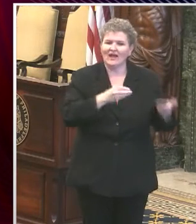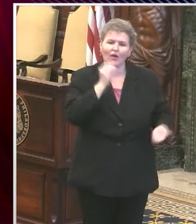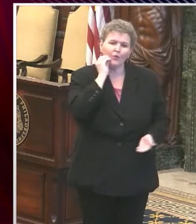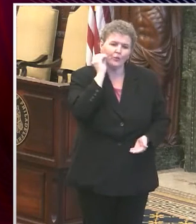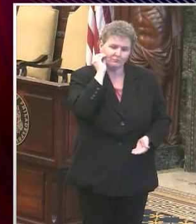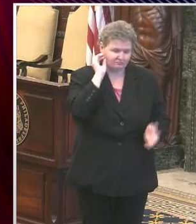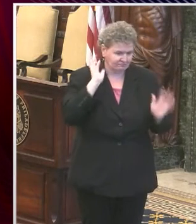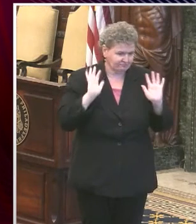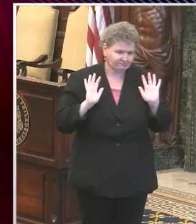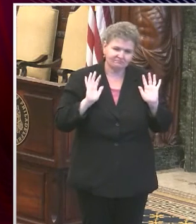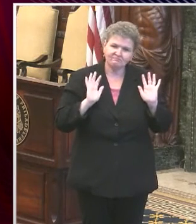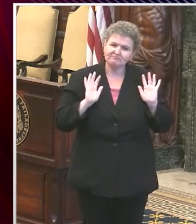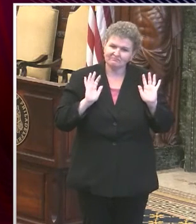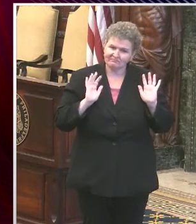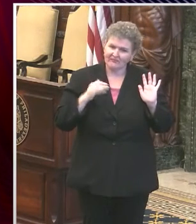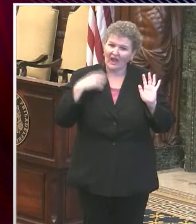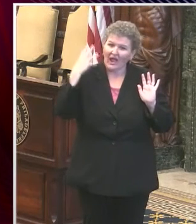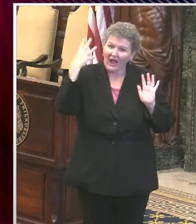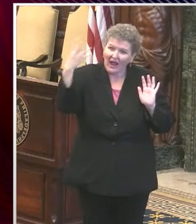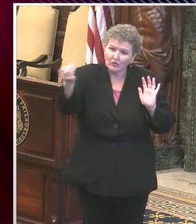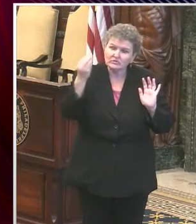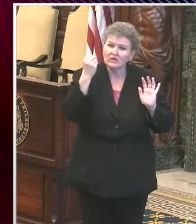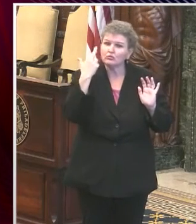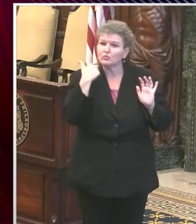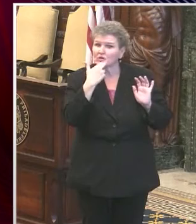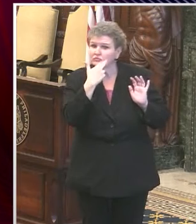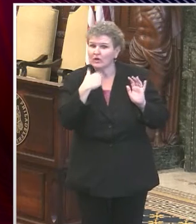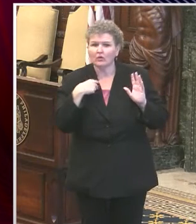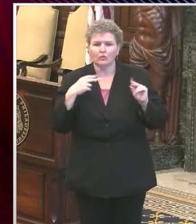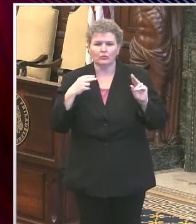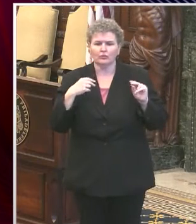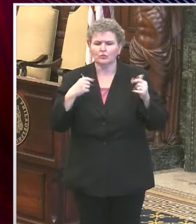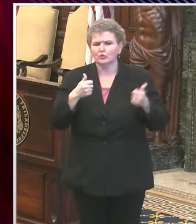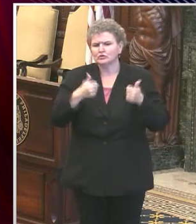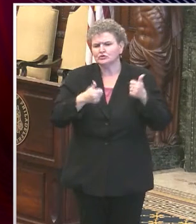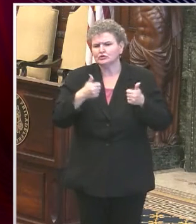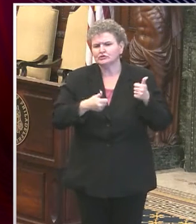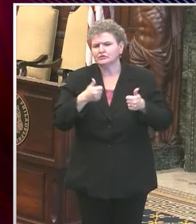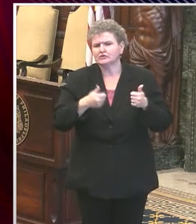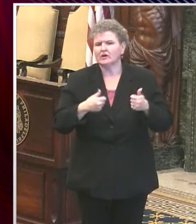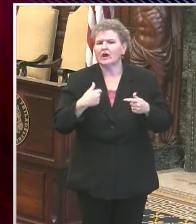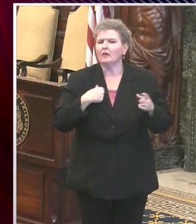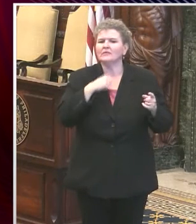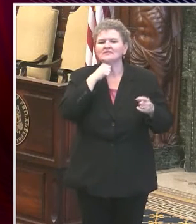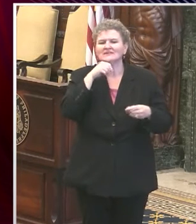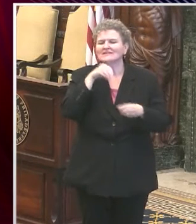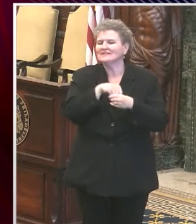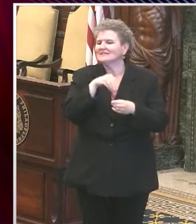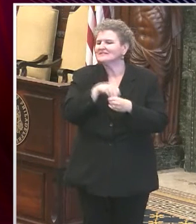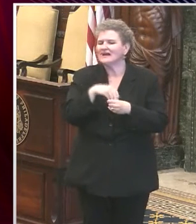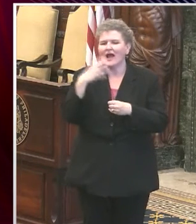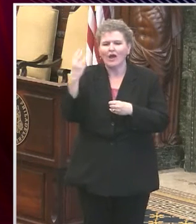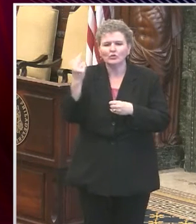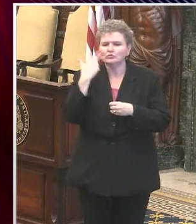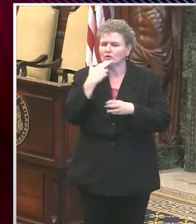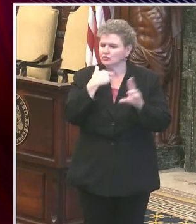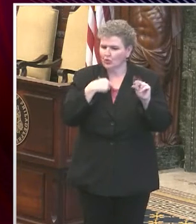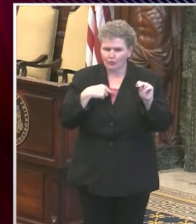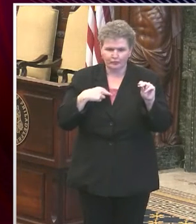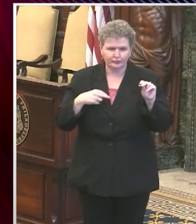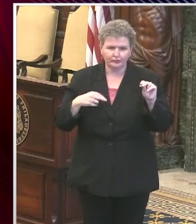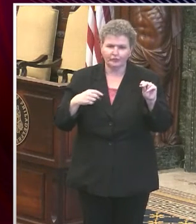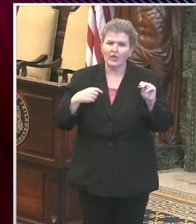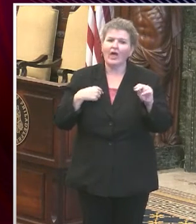eat outdoors at restaurants or just takeout and pickup? I don't eat outdoors at restaurants. I think the risk is far lower outdoors, but